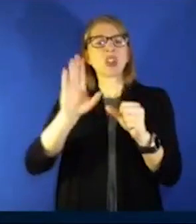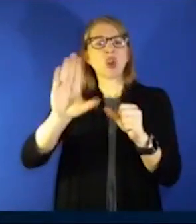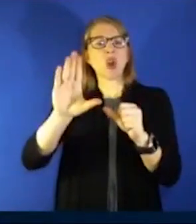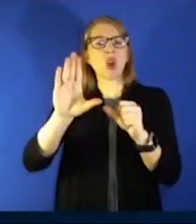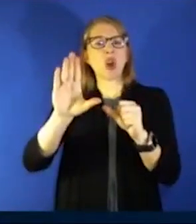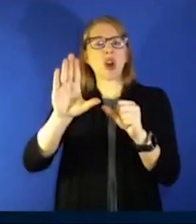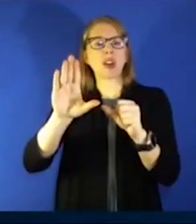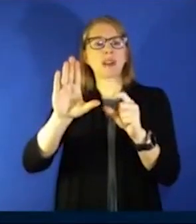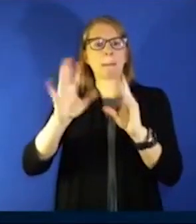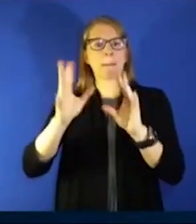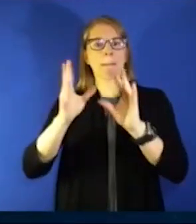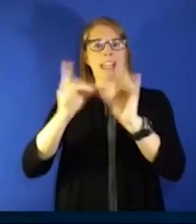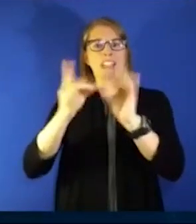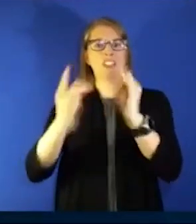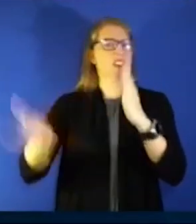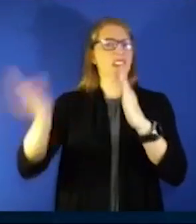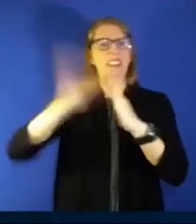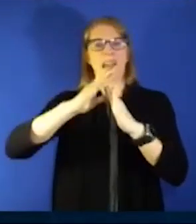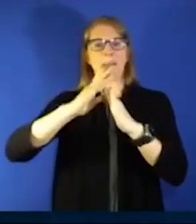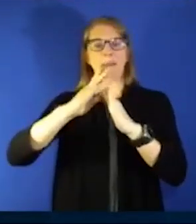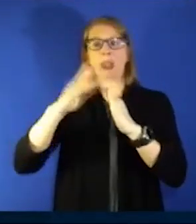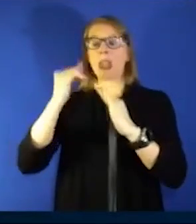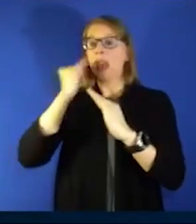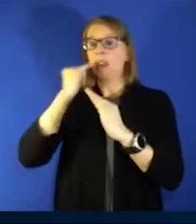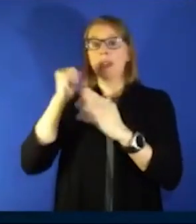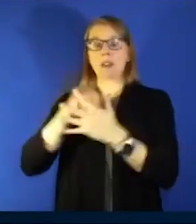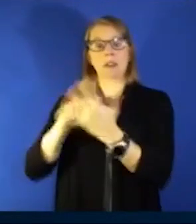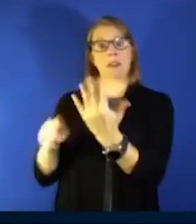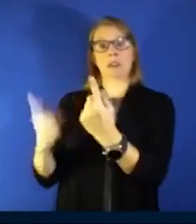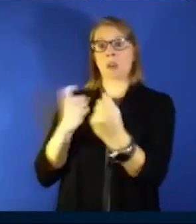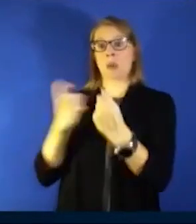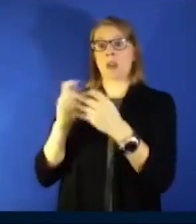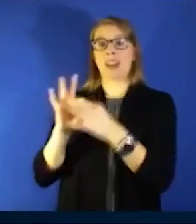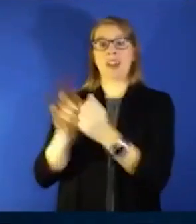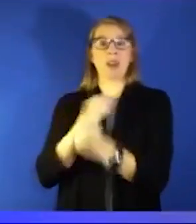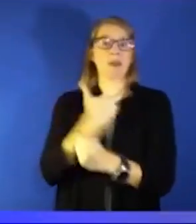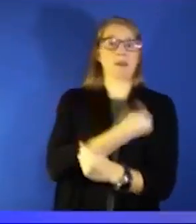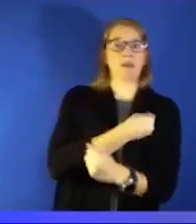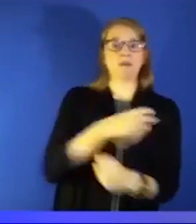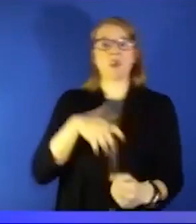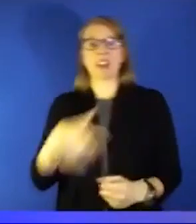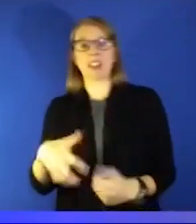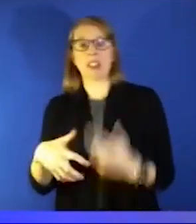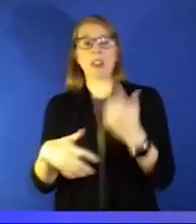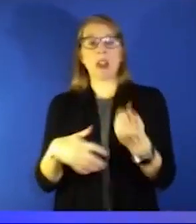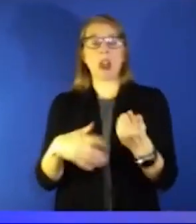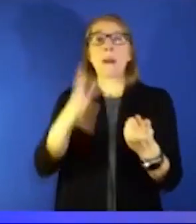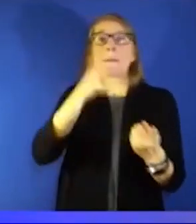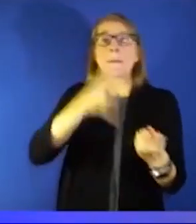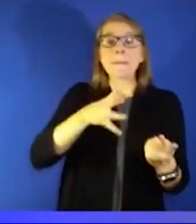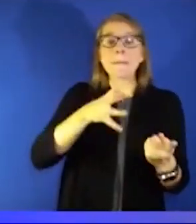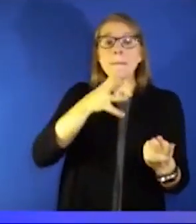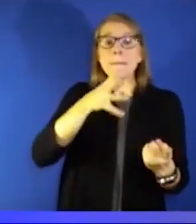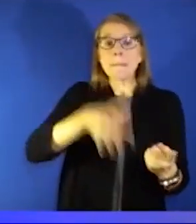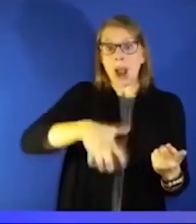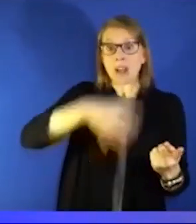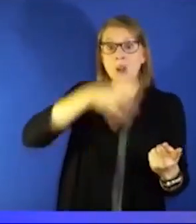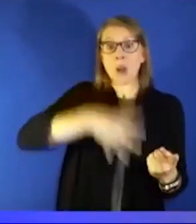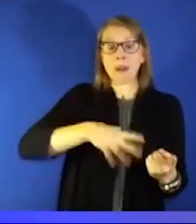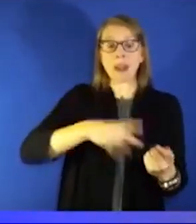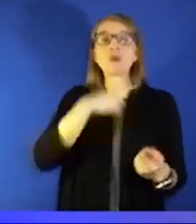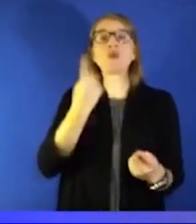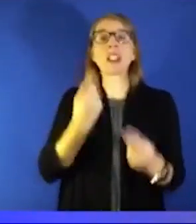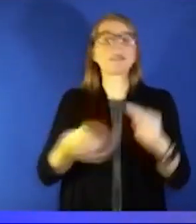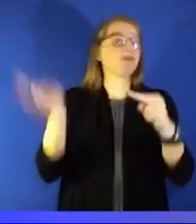message to all of these questions about vaccination and pregnancy? And pregnant women are at increased risk of lots of bad outcomes, and they should